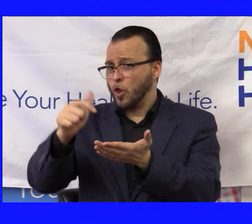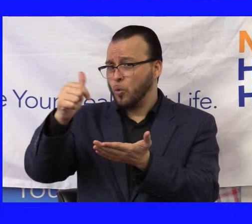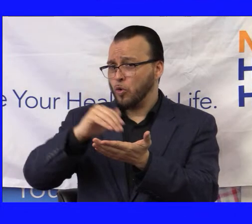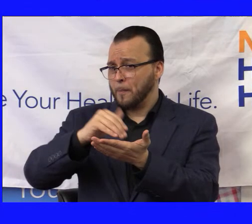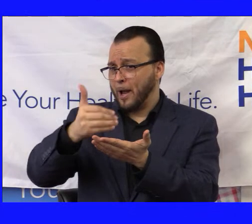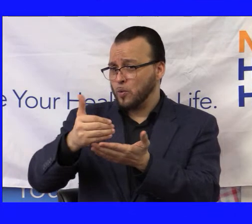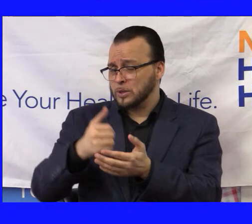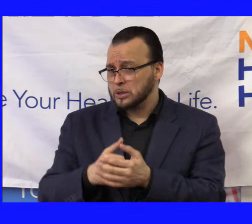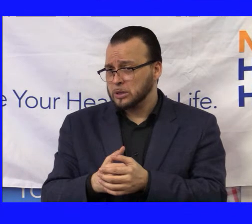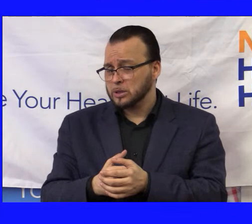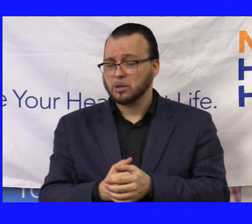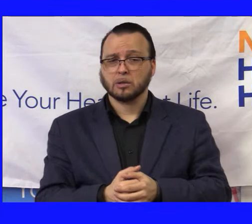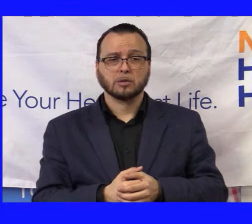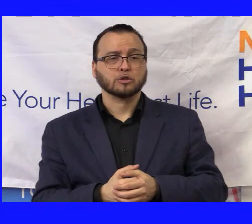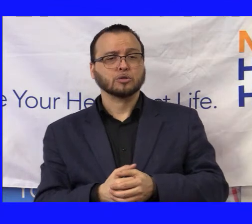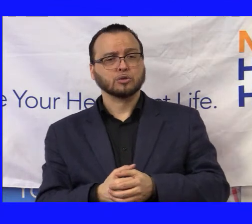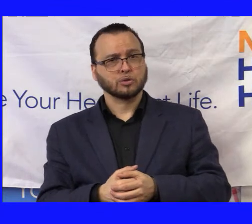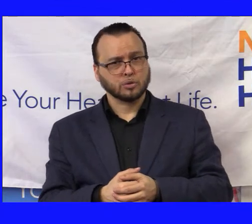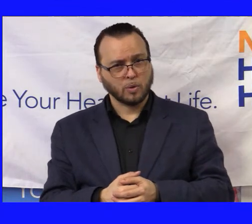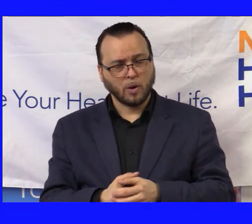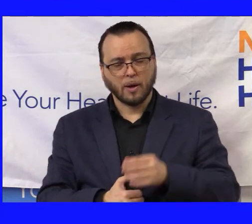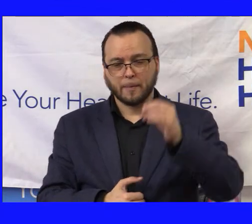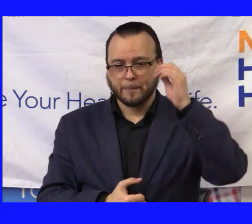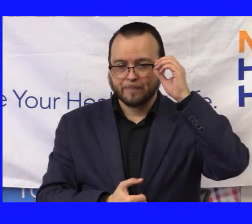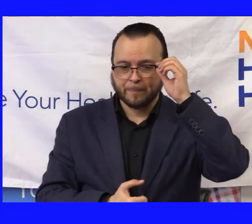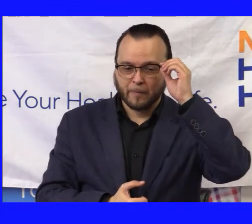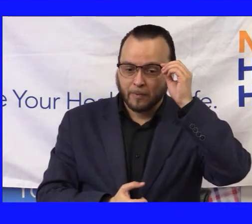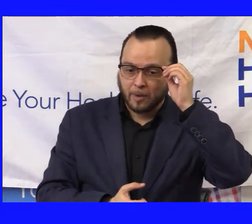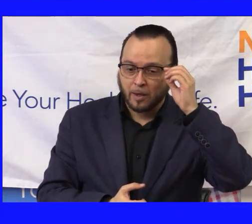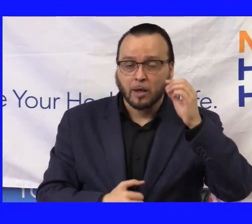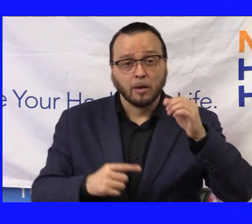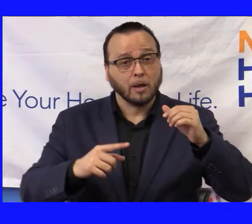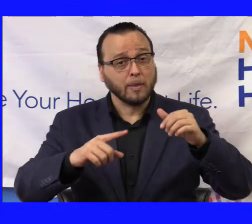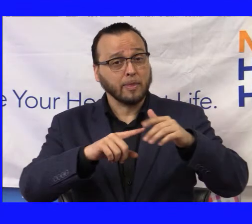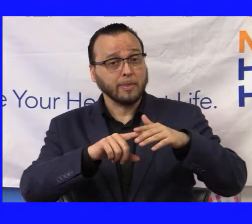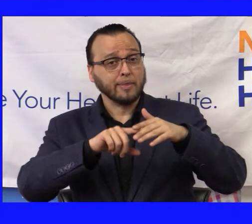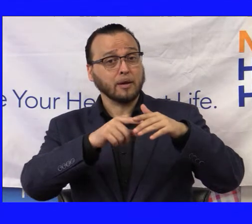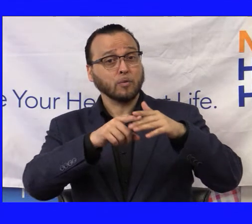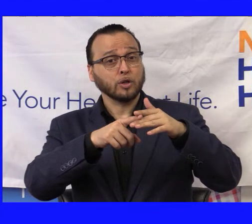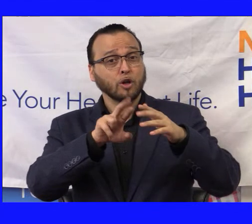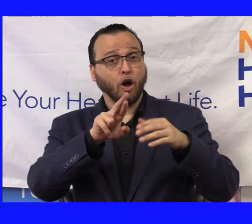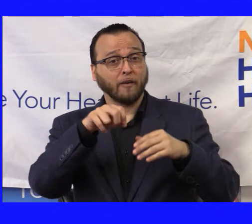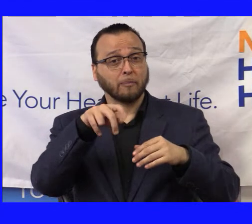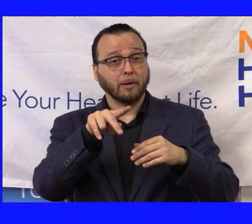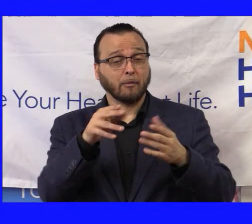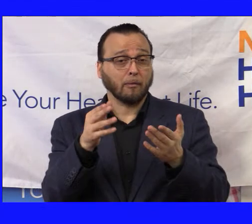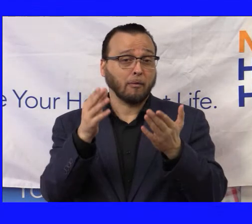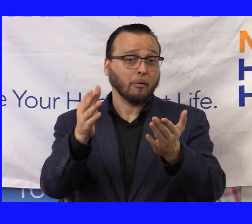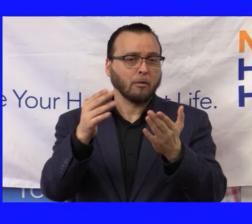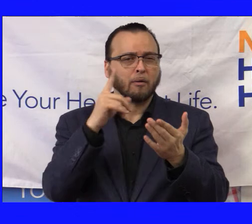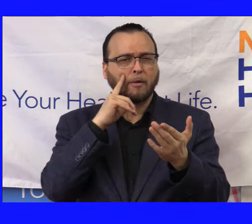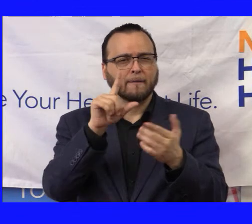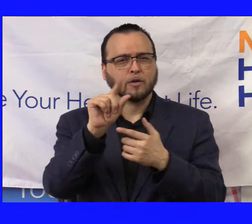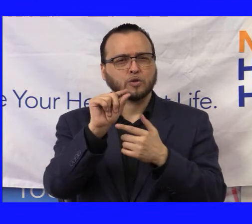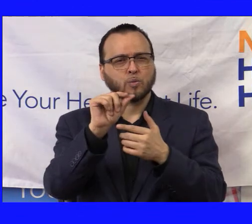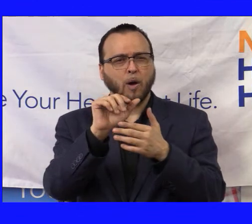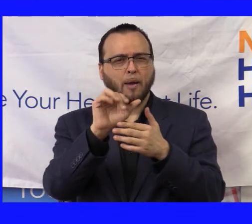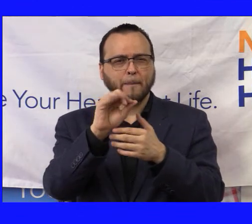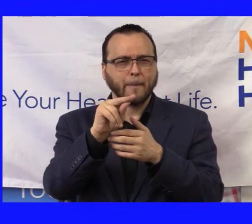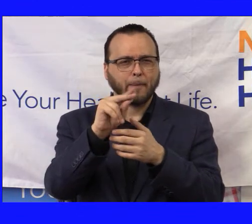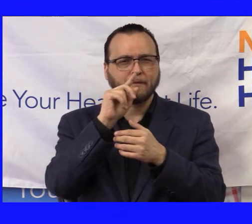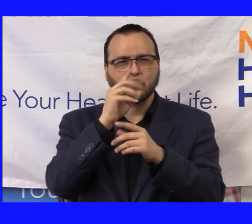Sure. The original contract, the original RFP and contract was for $20 million for 6